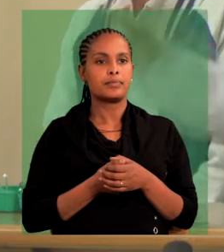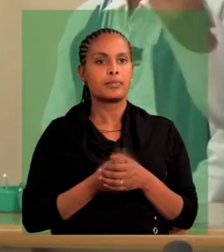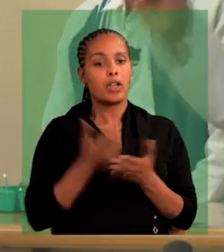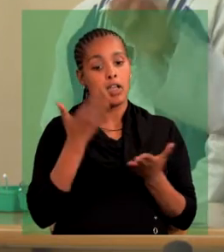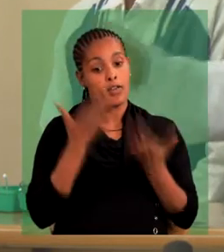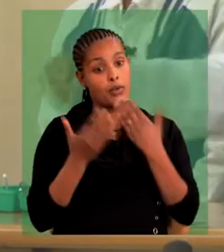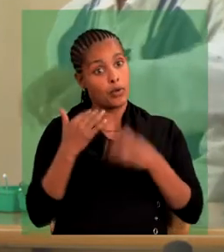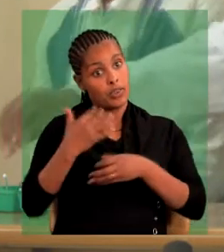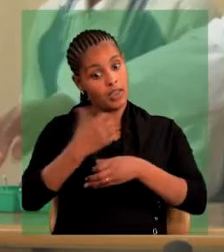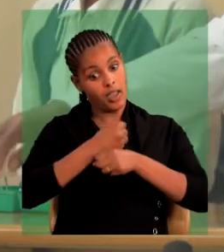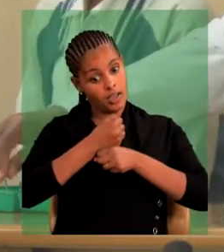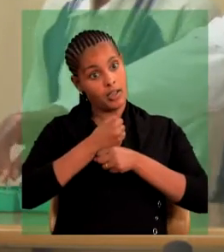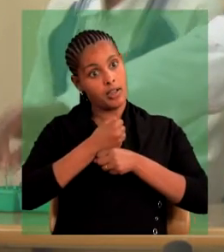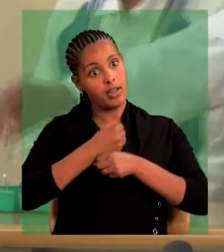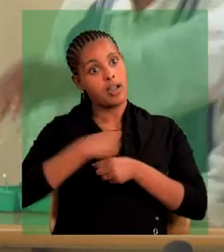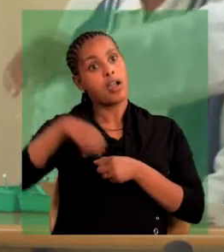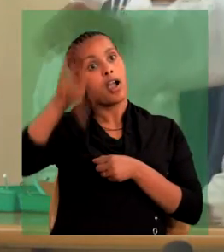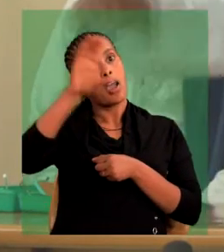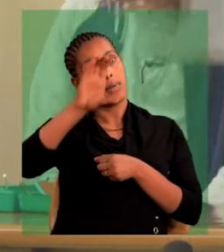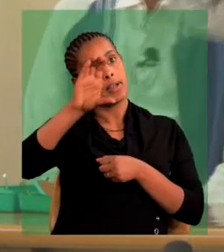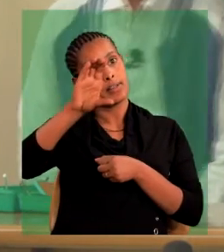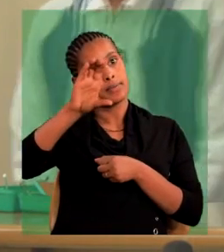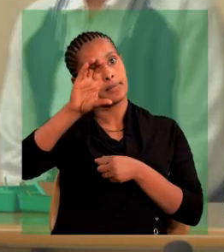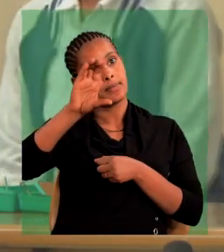If we take carbon,